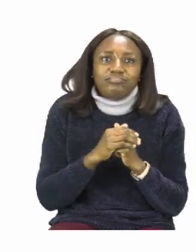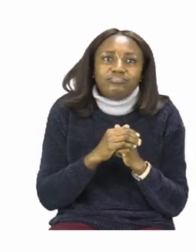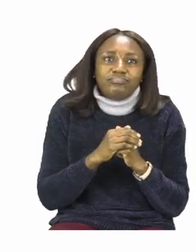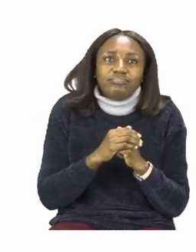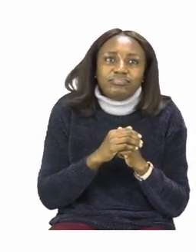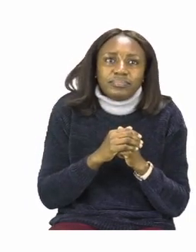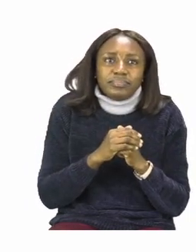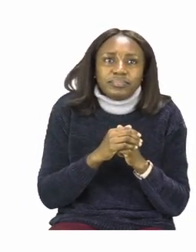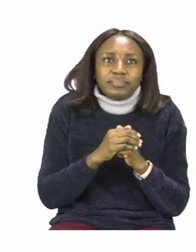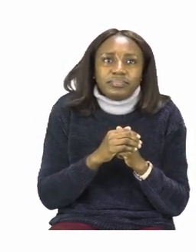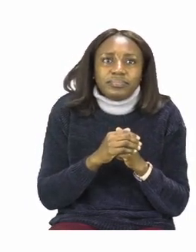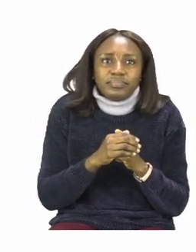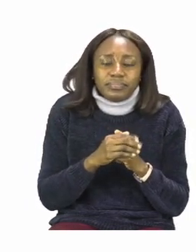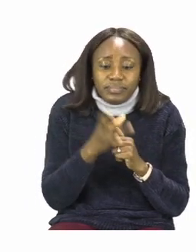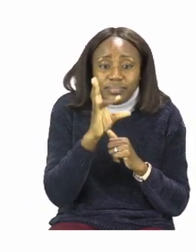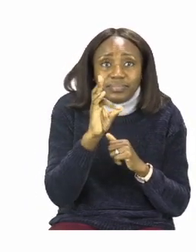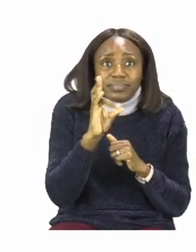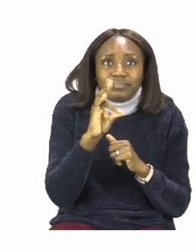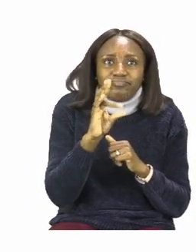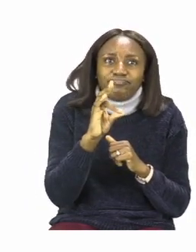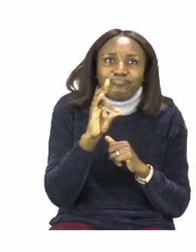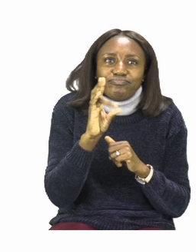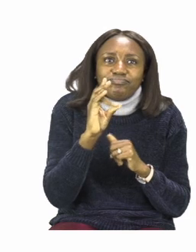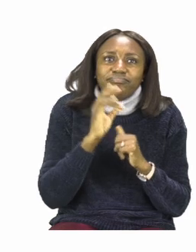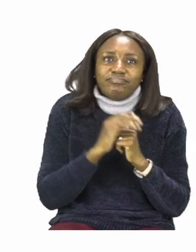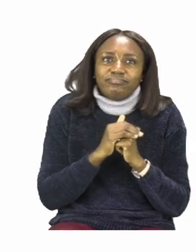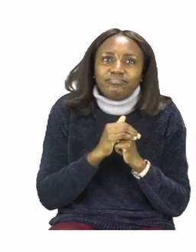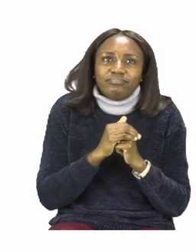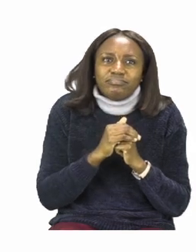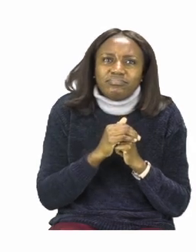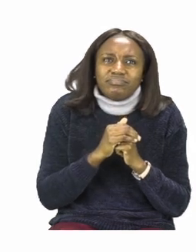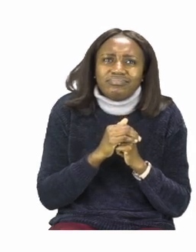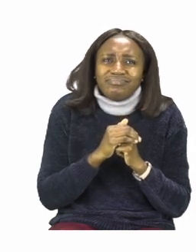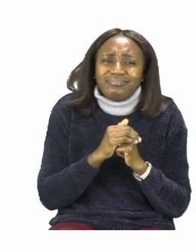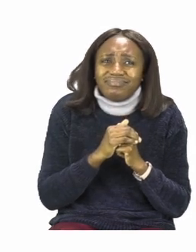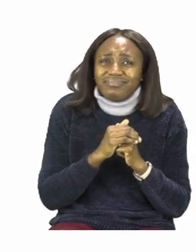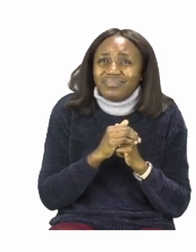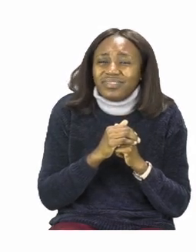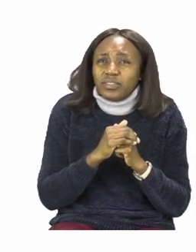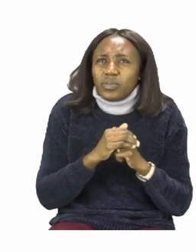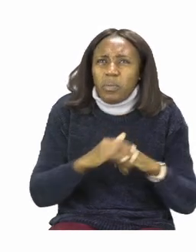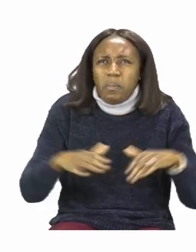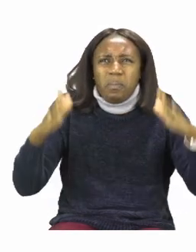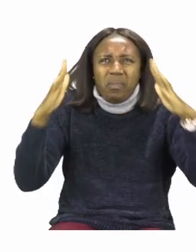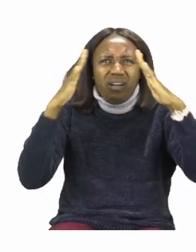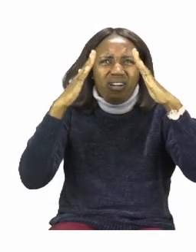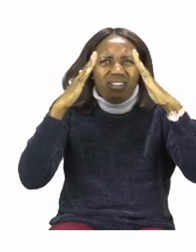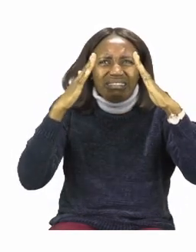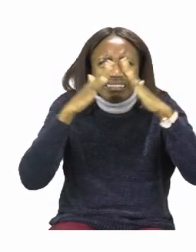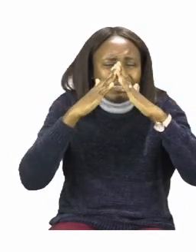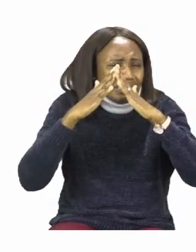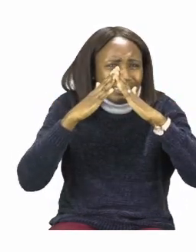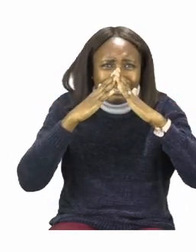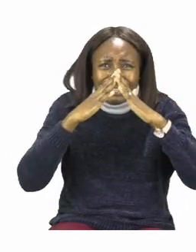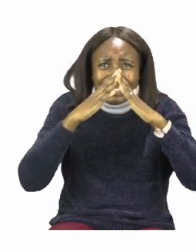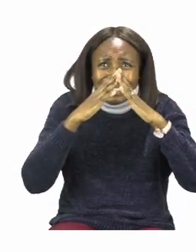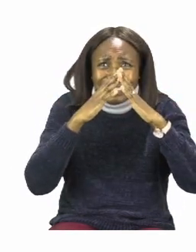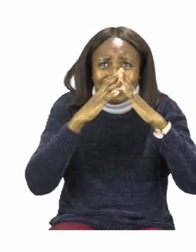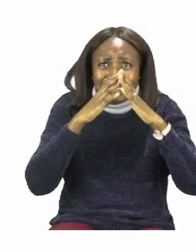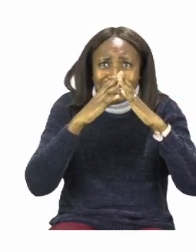And then, lastly, number 7 says, the house looks very